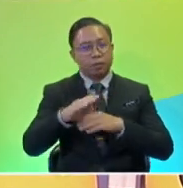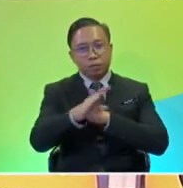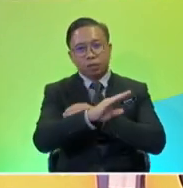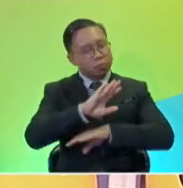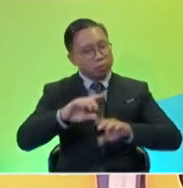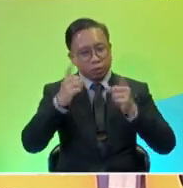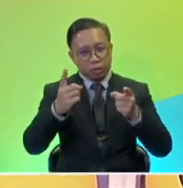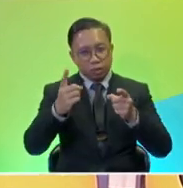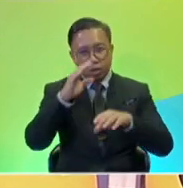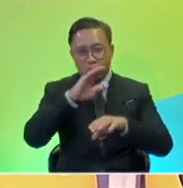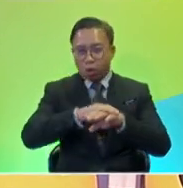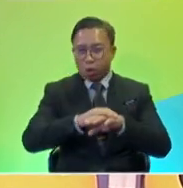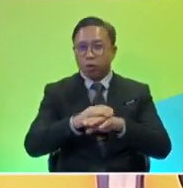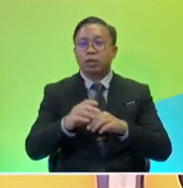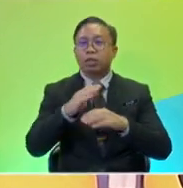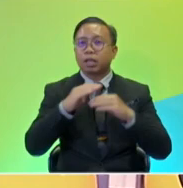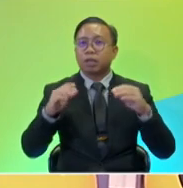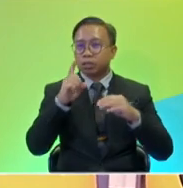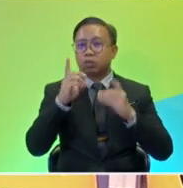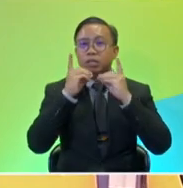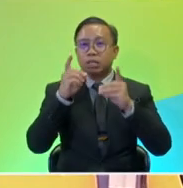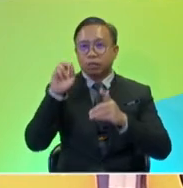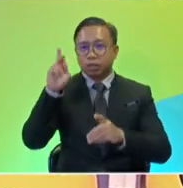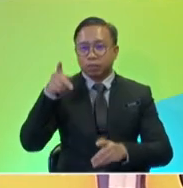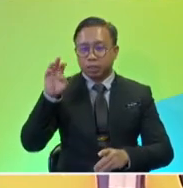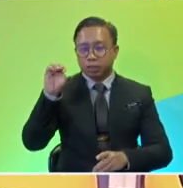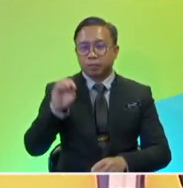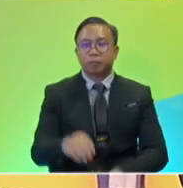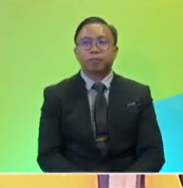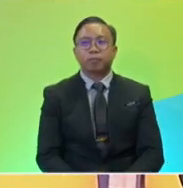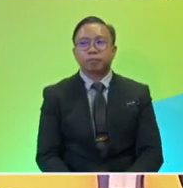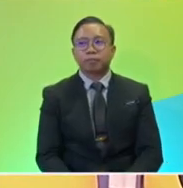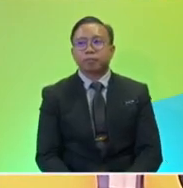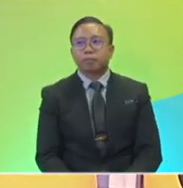anywhere. We'll be right back only on Tahap 1, EduwebTV KPM.